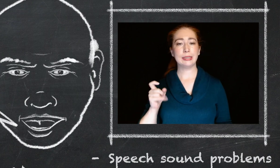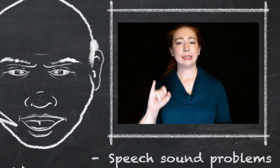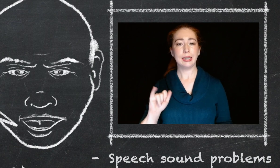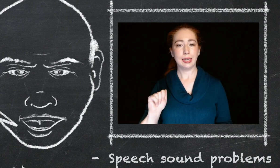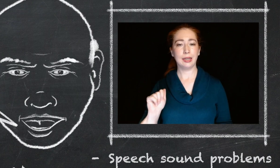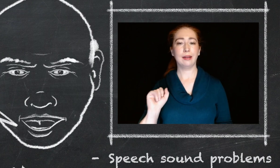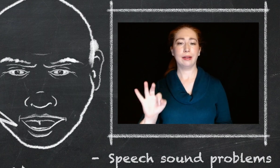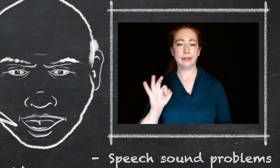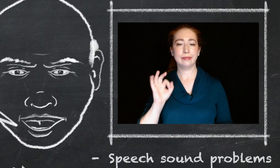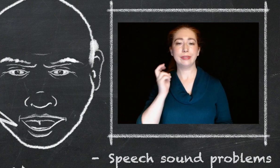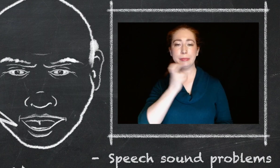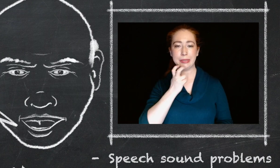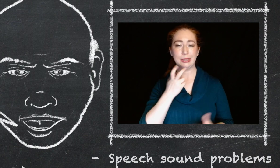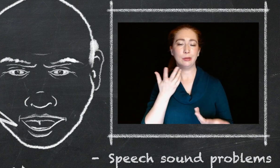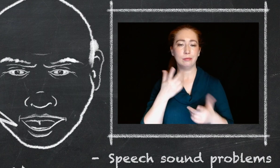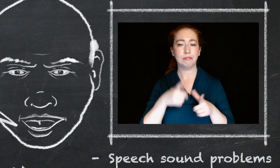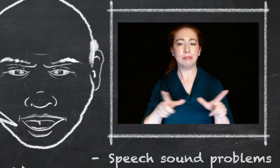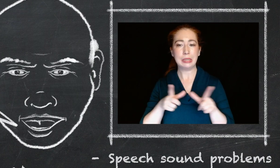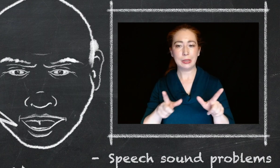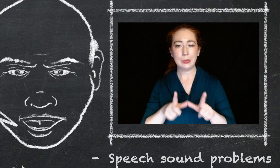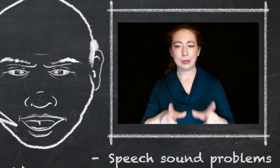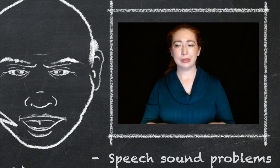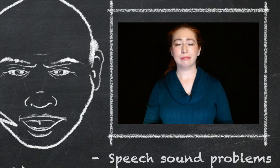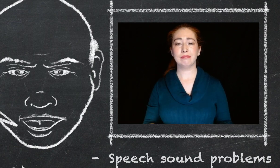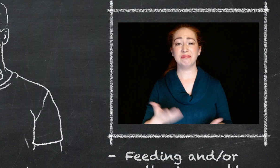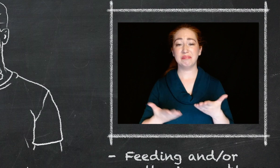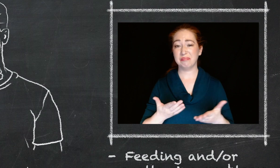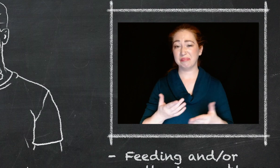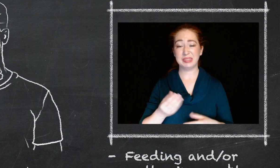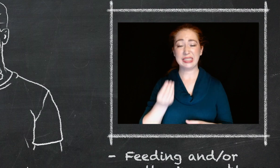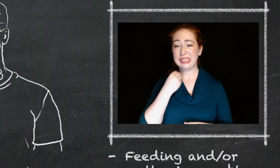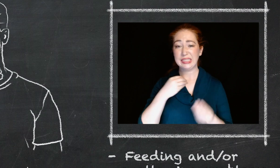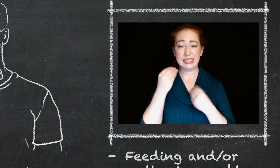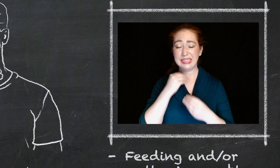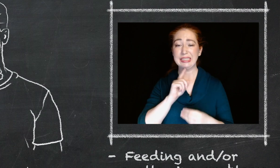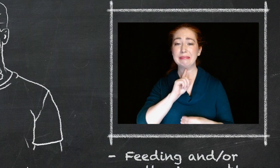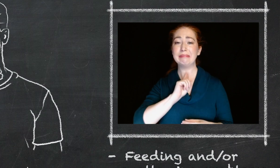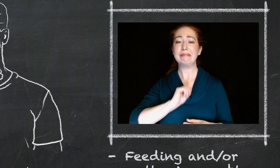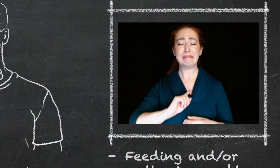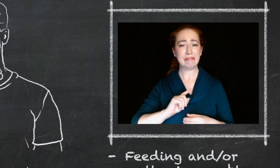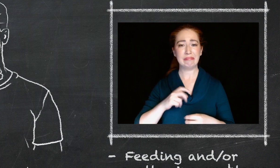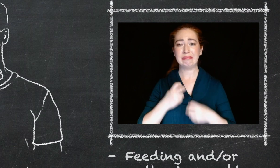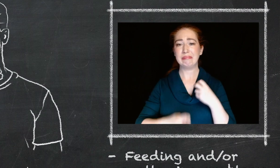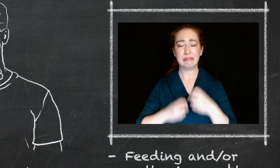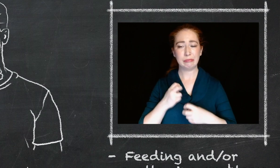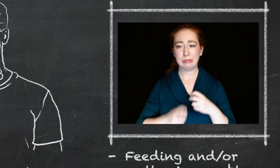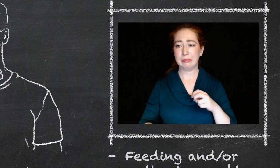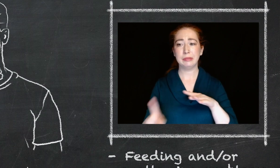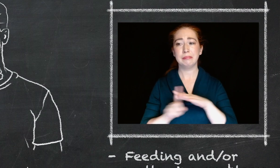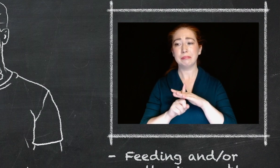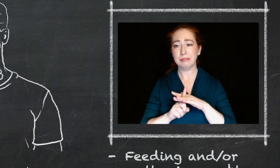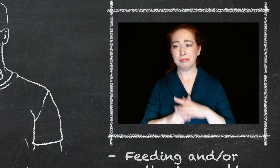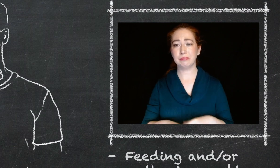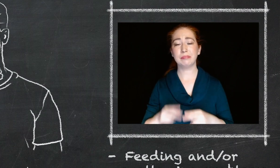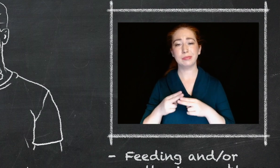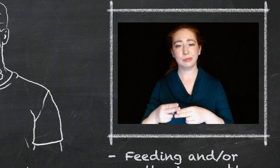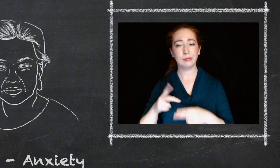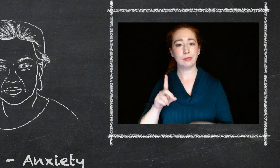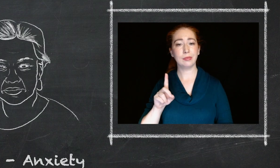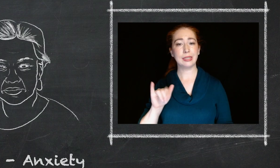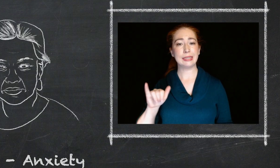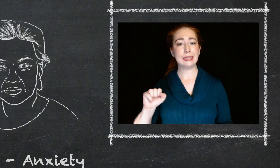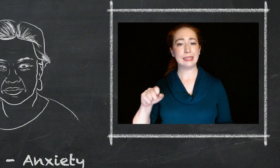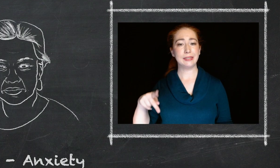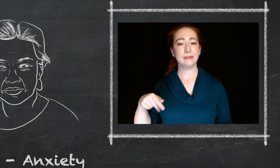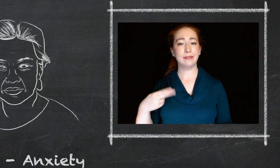or apraxia of speech, or feeding and swallowing problems called dysphagia.